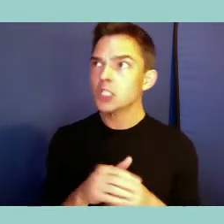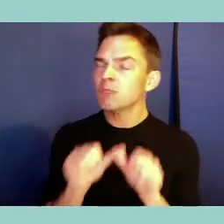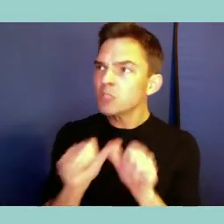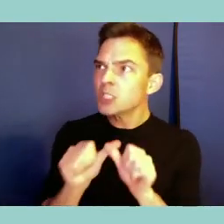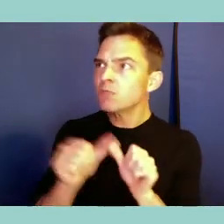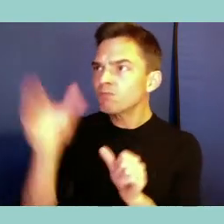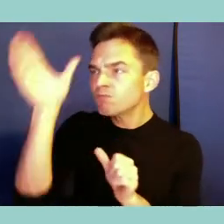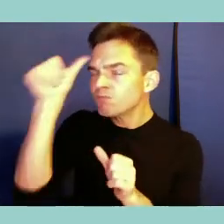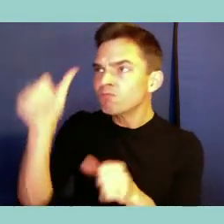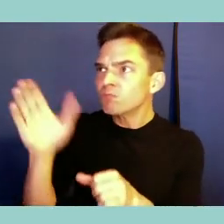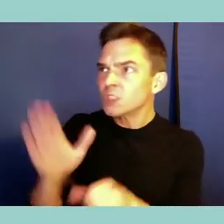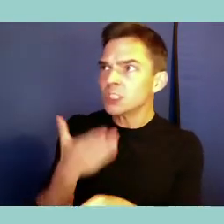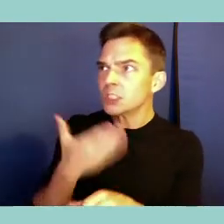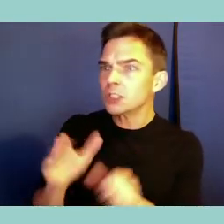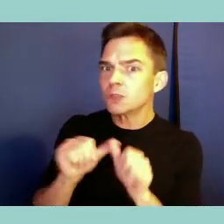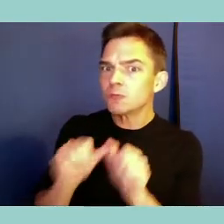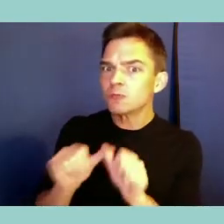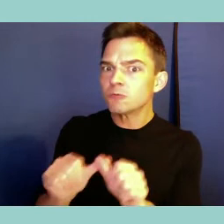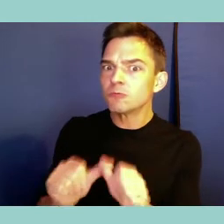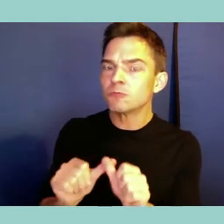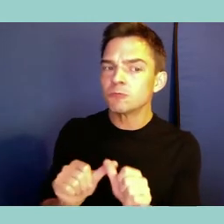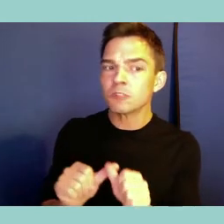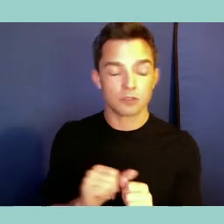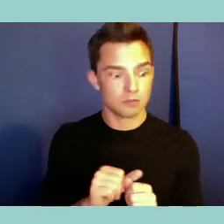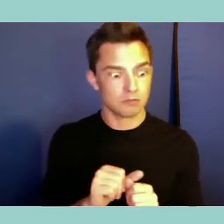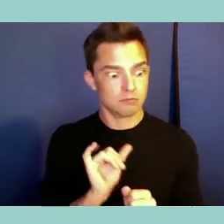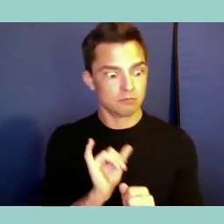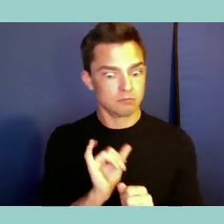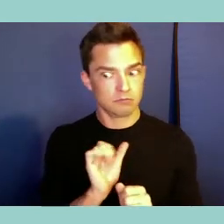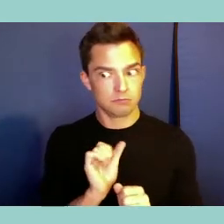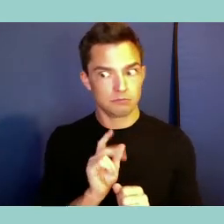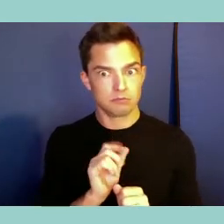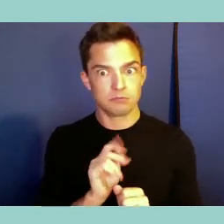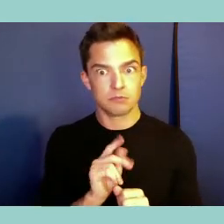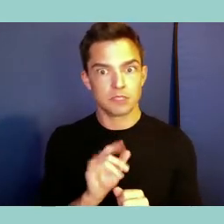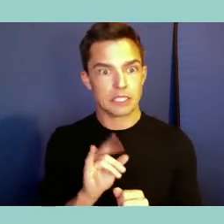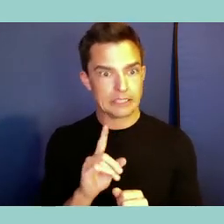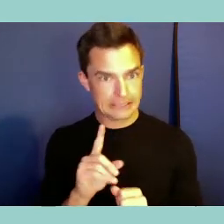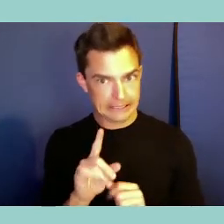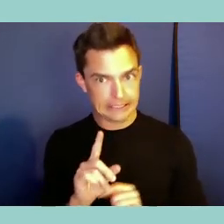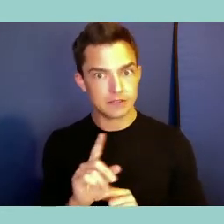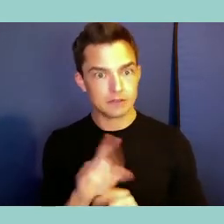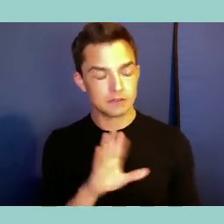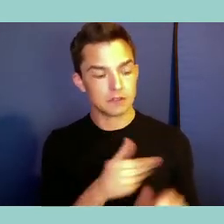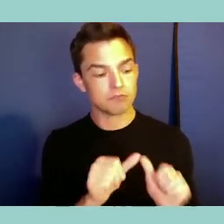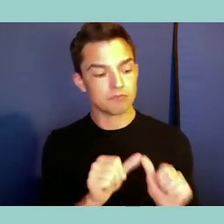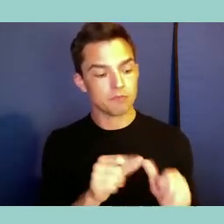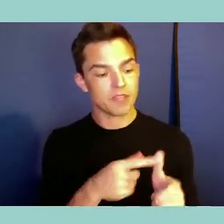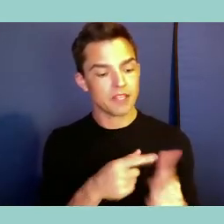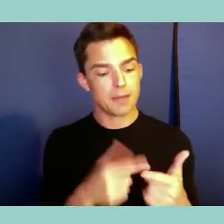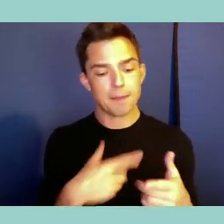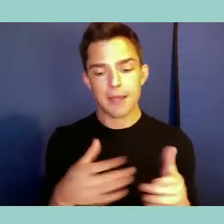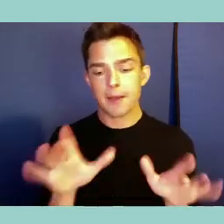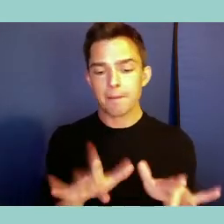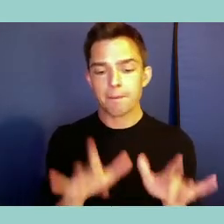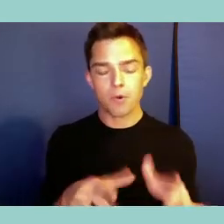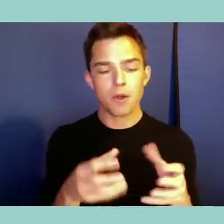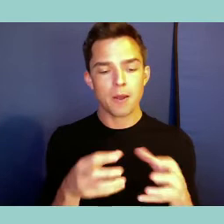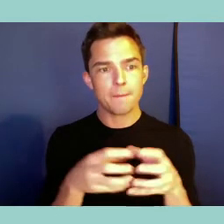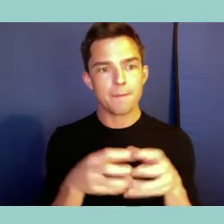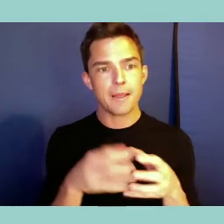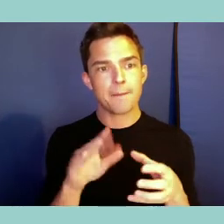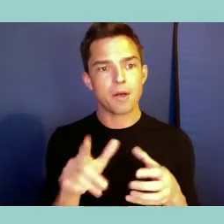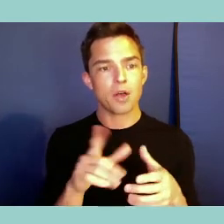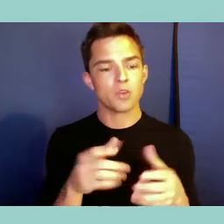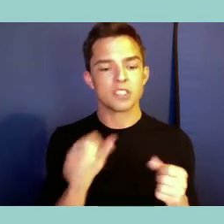goes, keep singing. So I did, but when I sang, and then my poor meatball